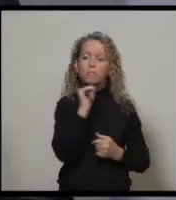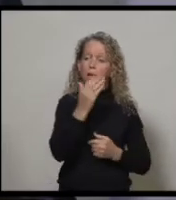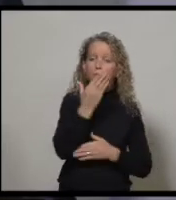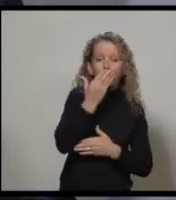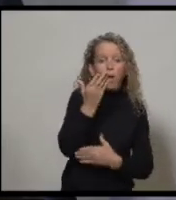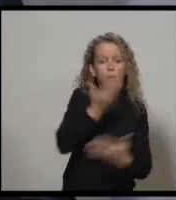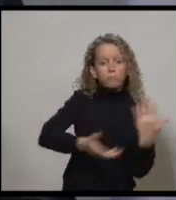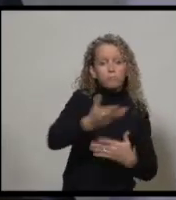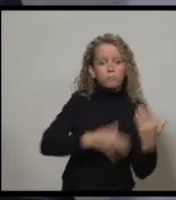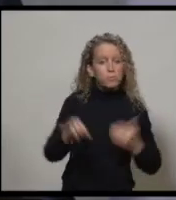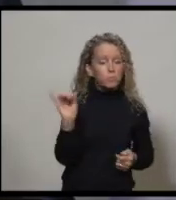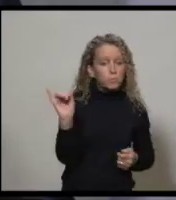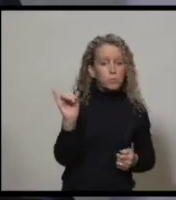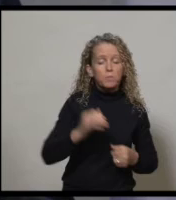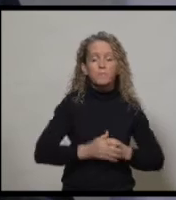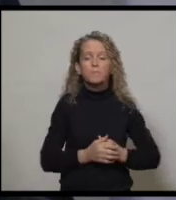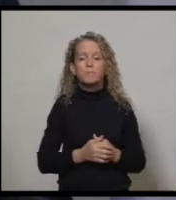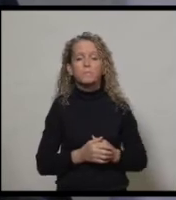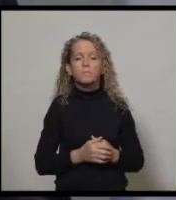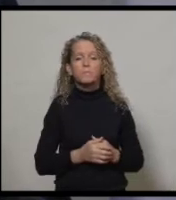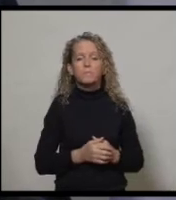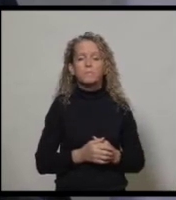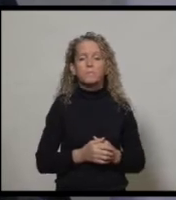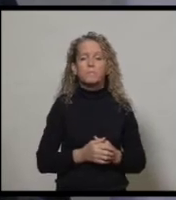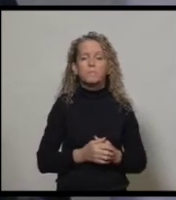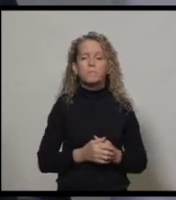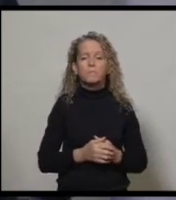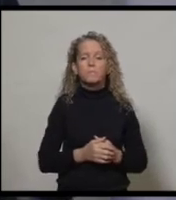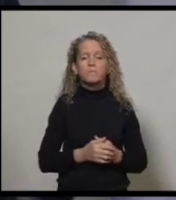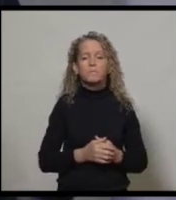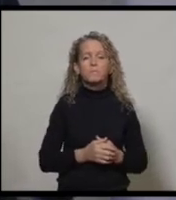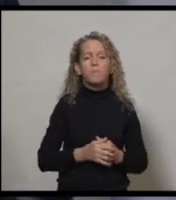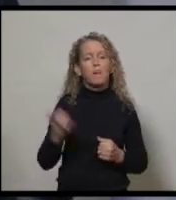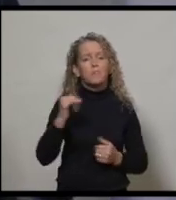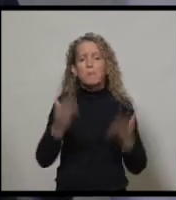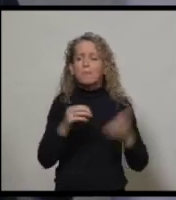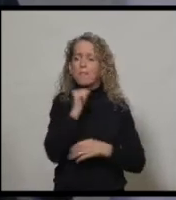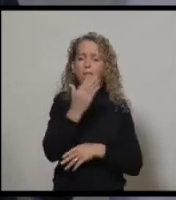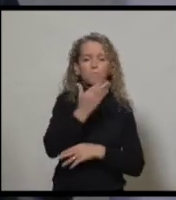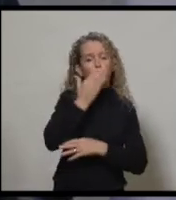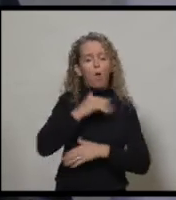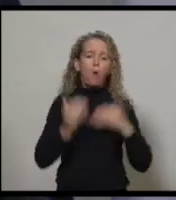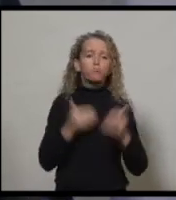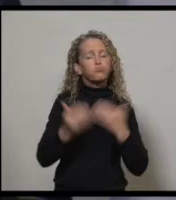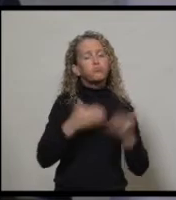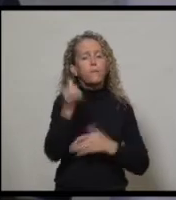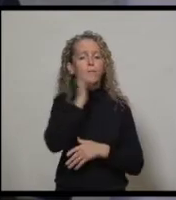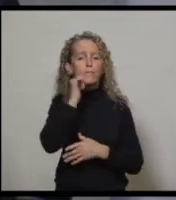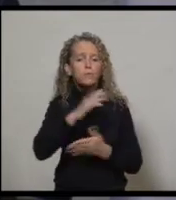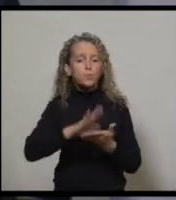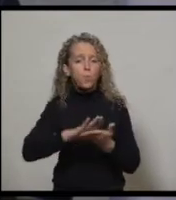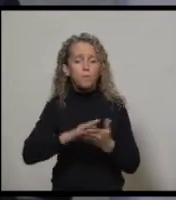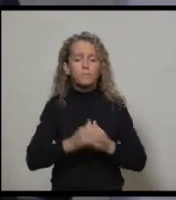relationships, and not being able to really function as well as they might want to in the school setting. And then when we see